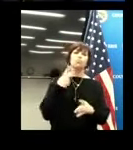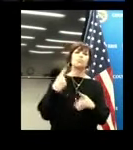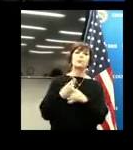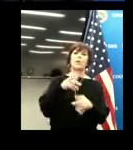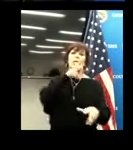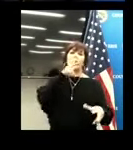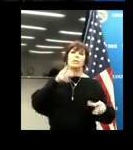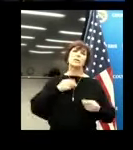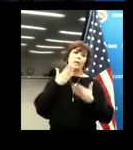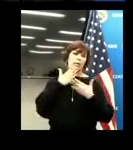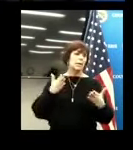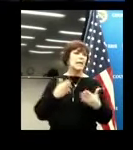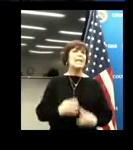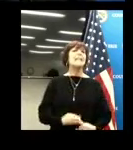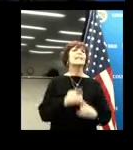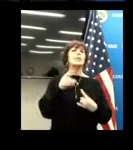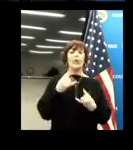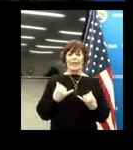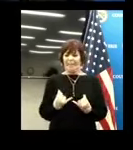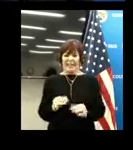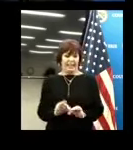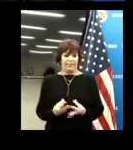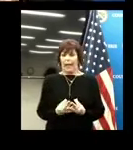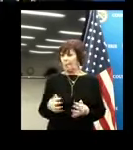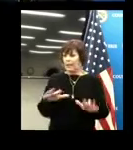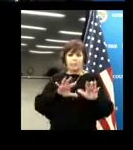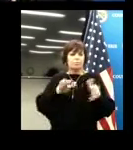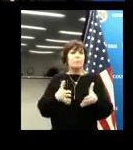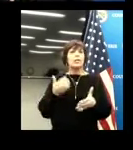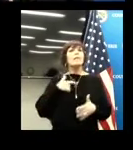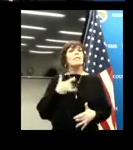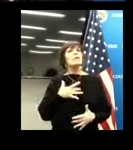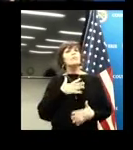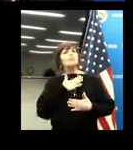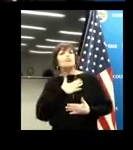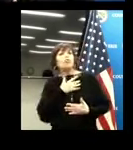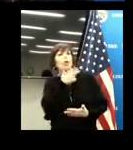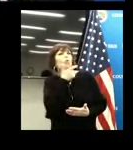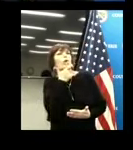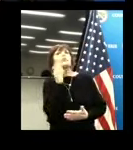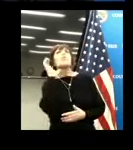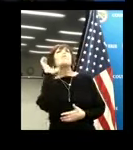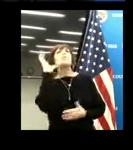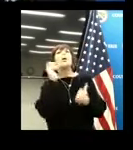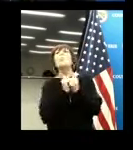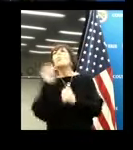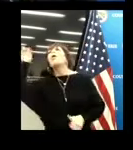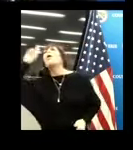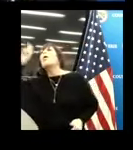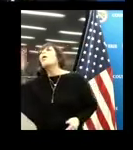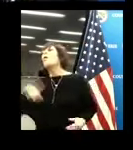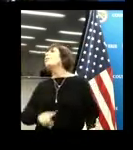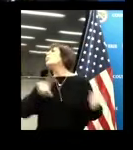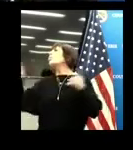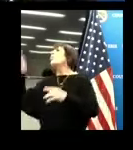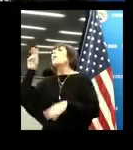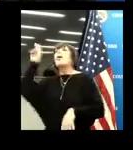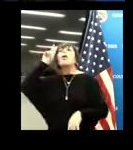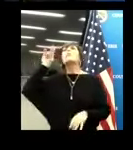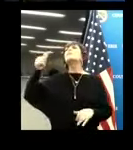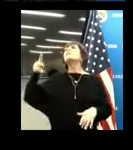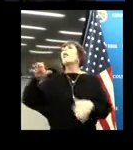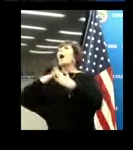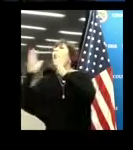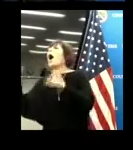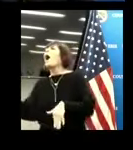except with your immediate family members. So if you like watching the football games with Uncle Charlie, and you go over to Uncle Charlie's house,